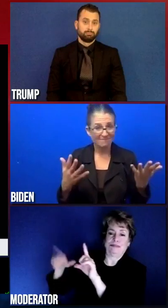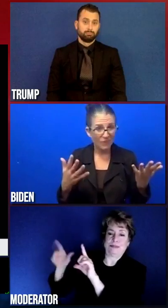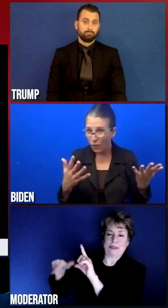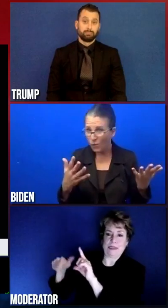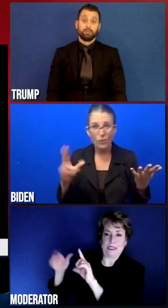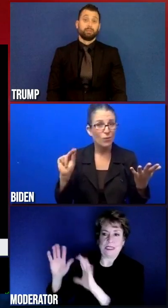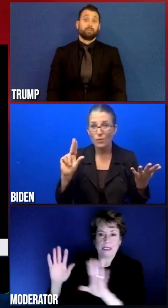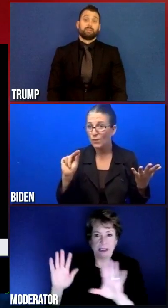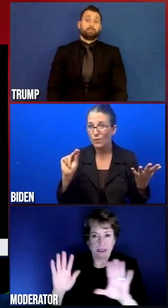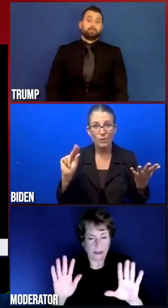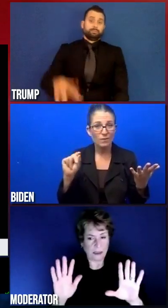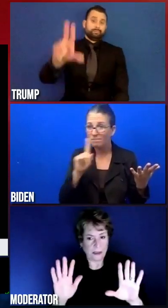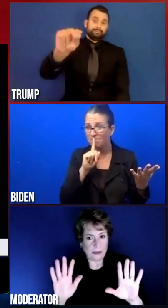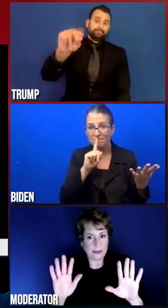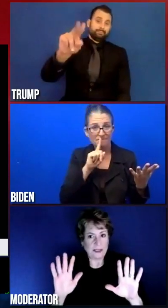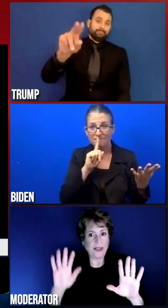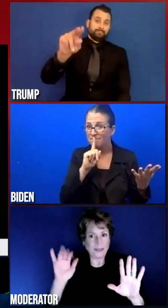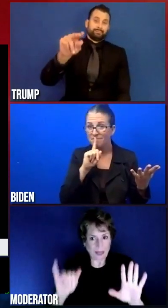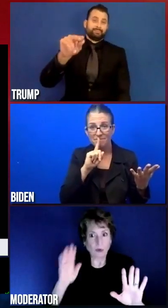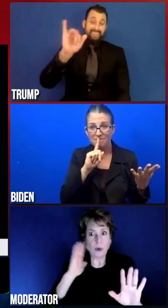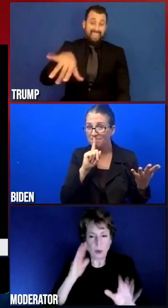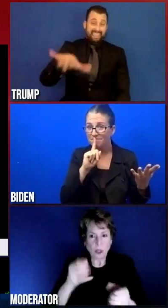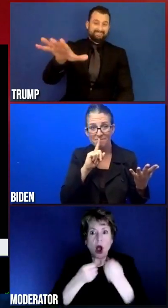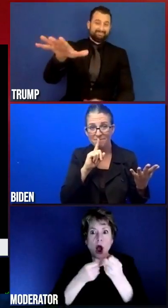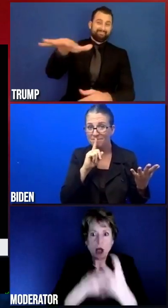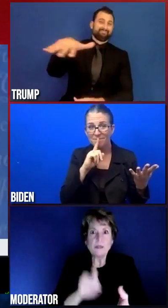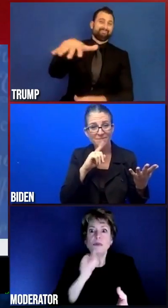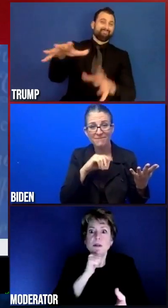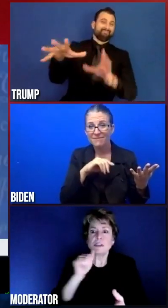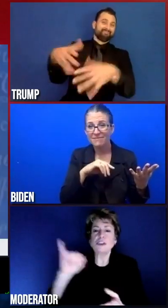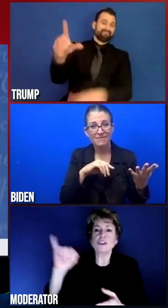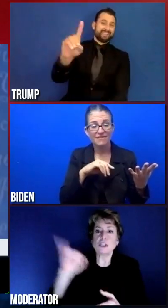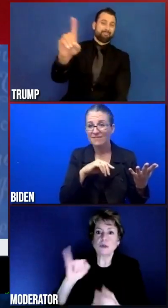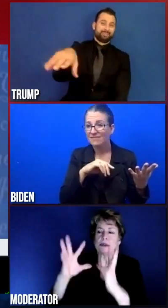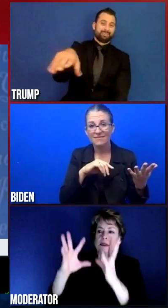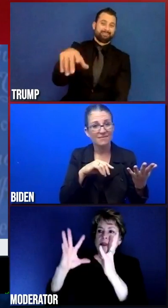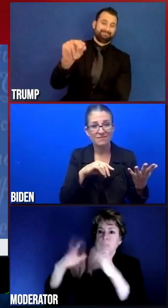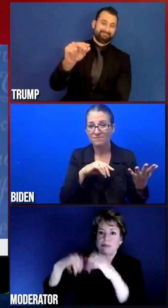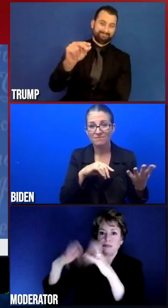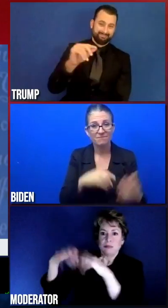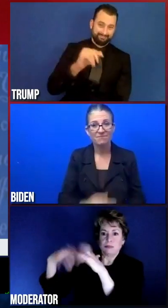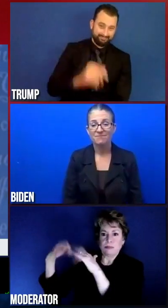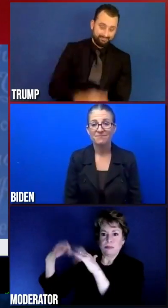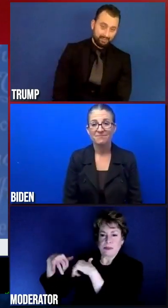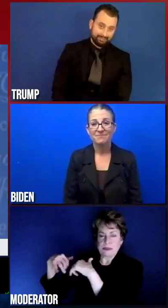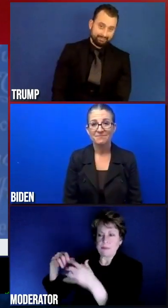end private insurance and create a government takeover of health care. It does Your not. response It's to that? only for those people who are